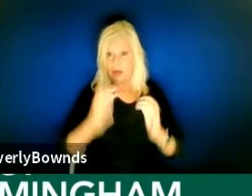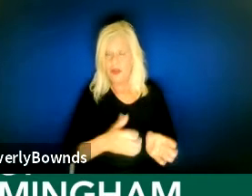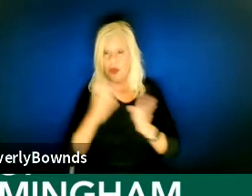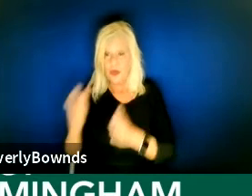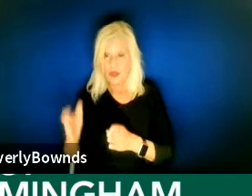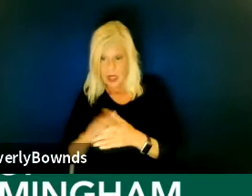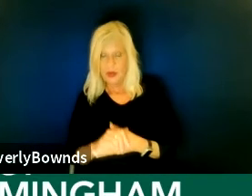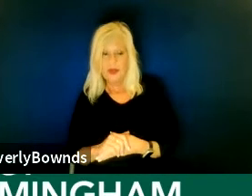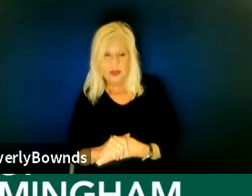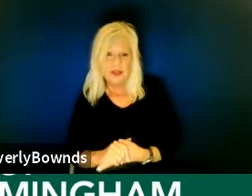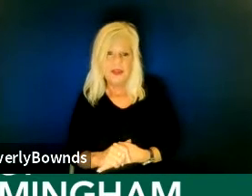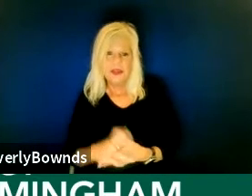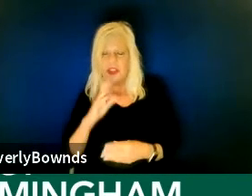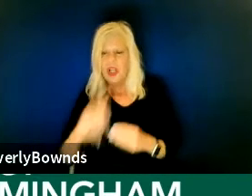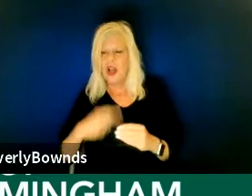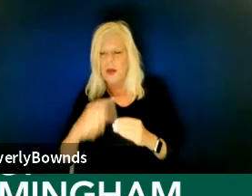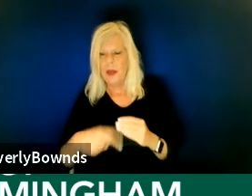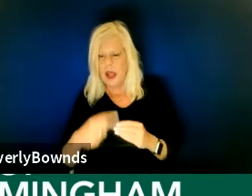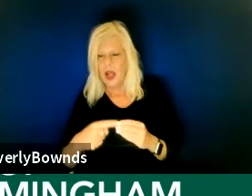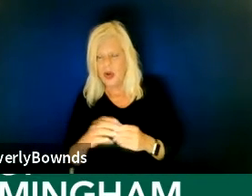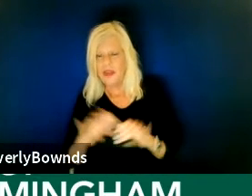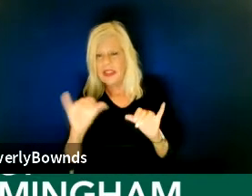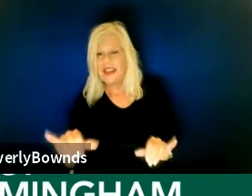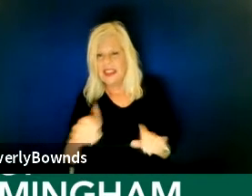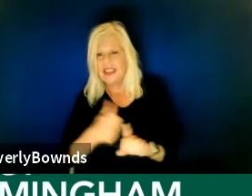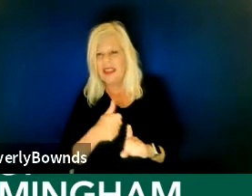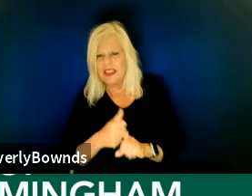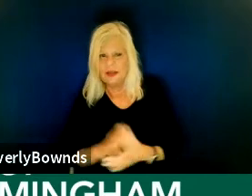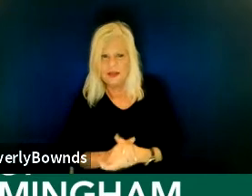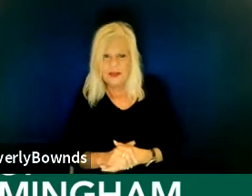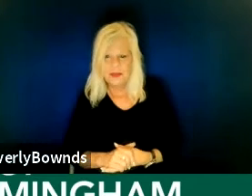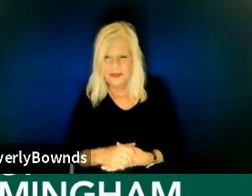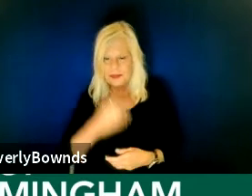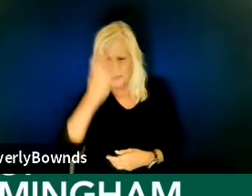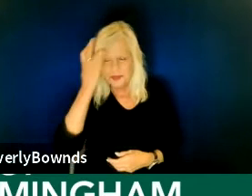Dr. Thirumalai to talk about the system in detail. Thank you.